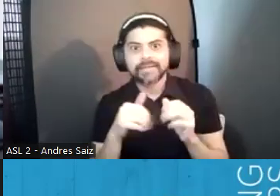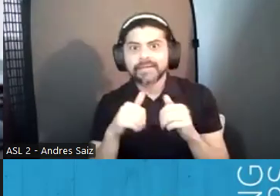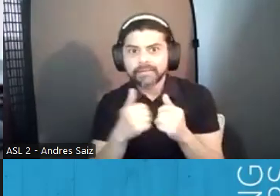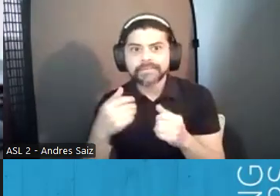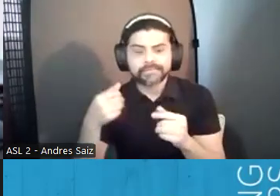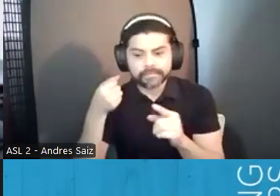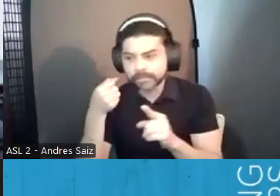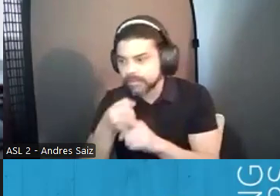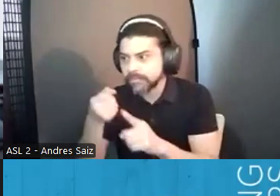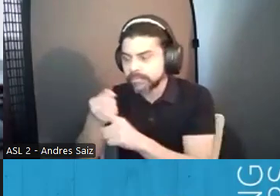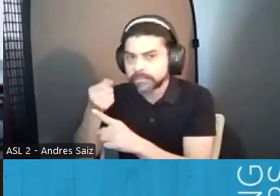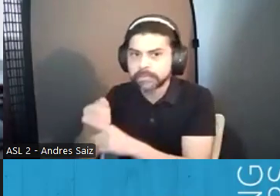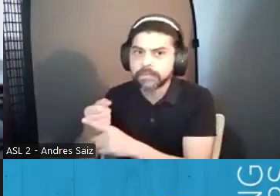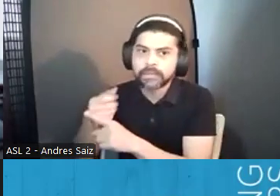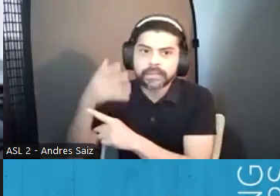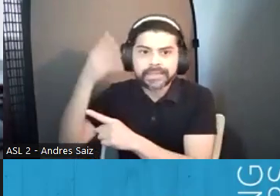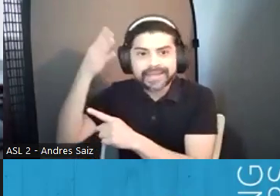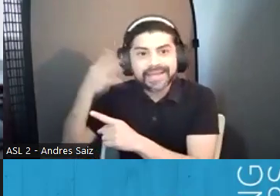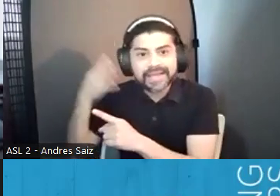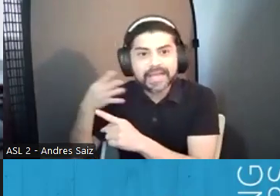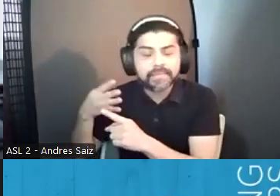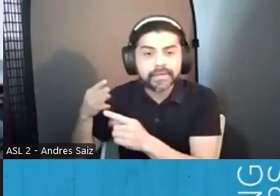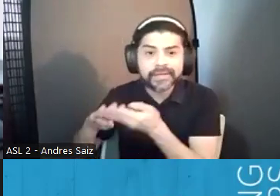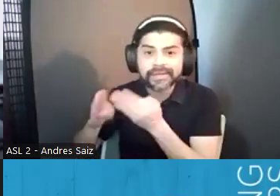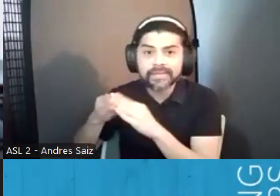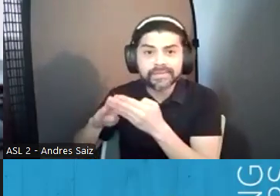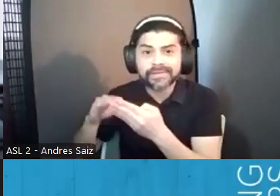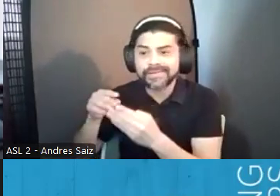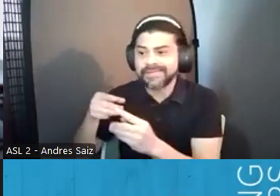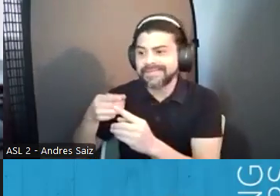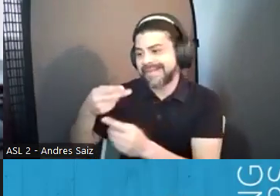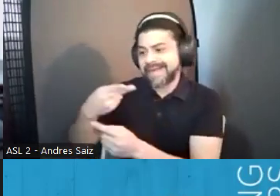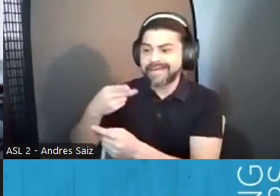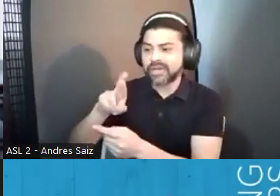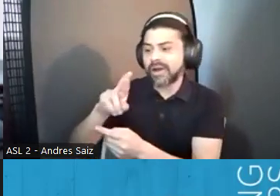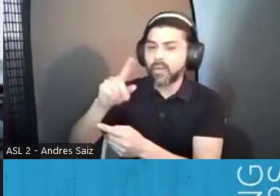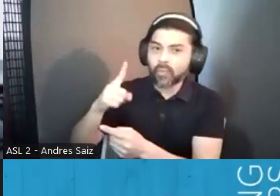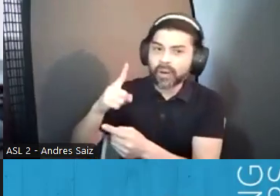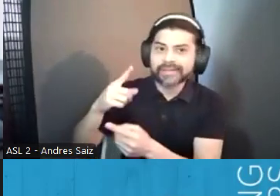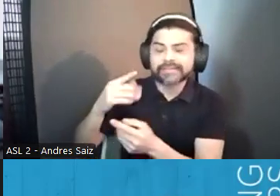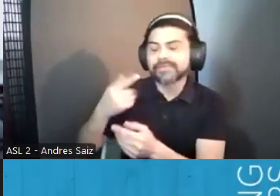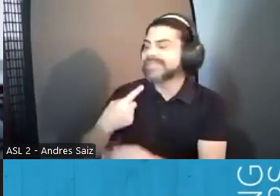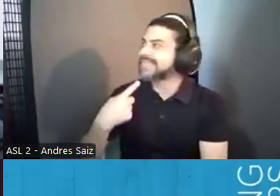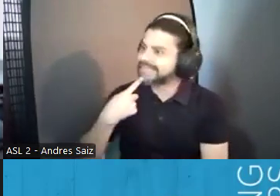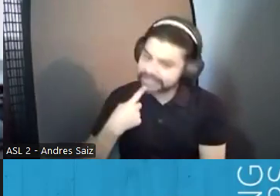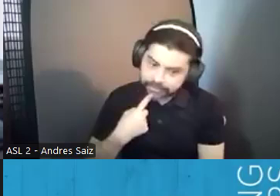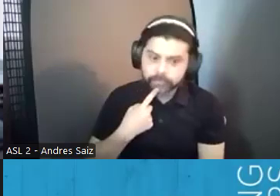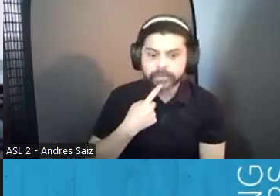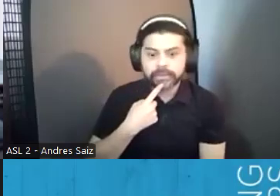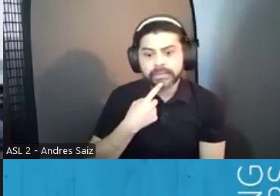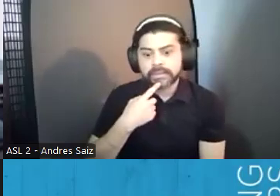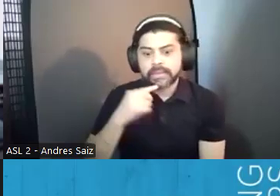communities, both from HR1 and what that means at the state level. we were really disappointed to see that